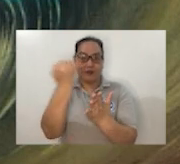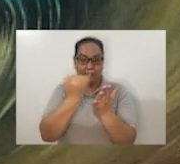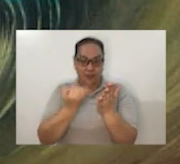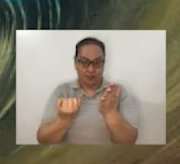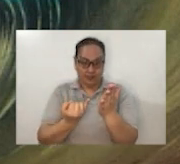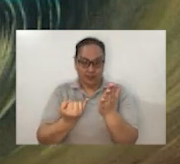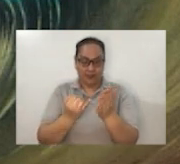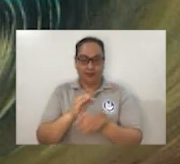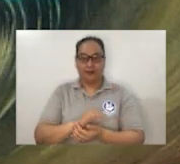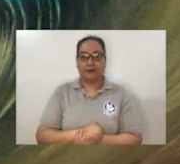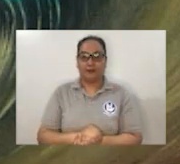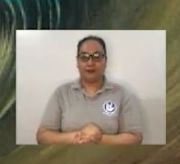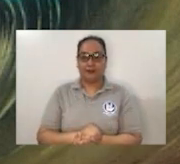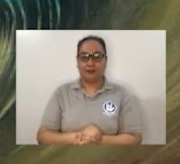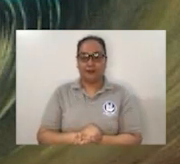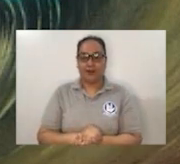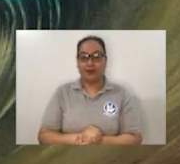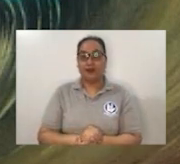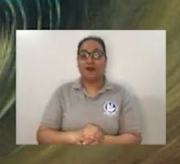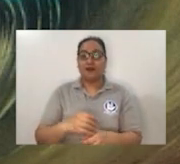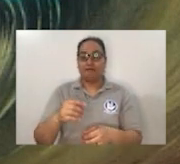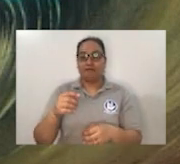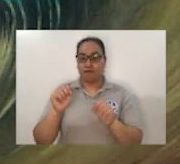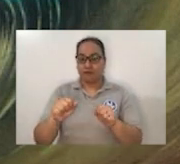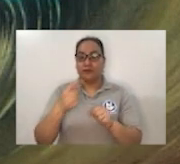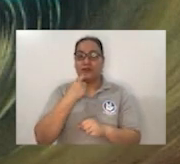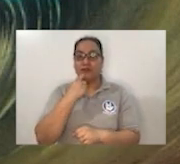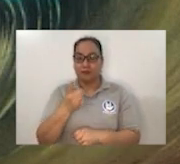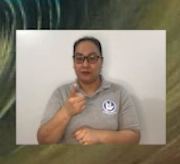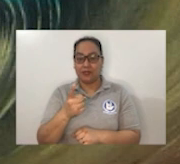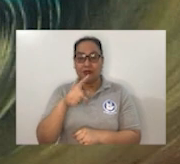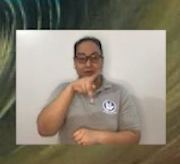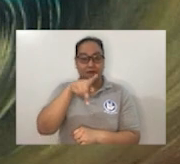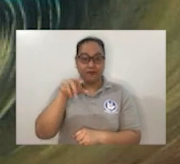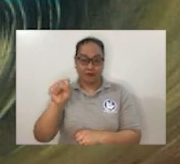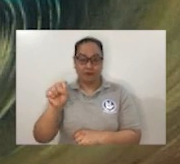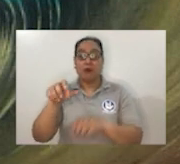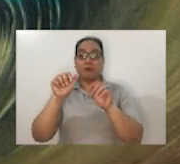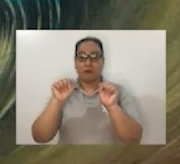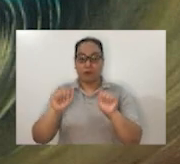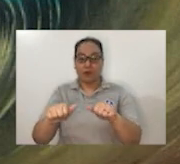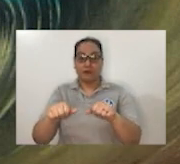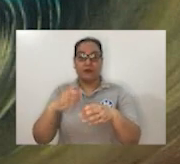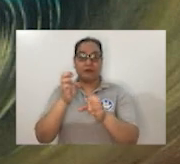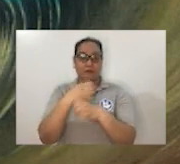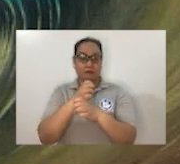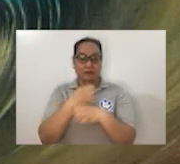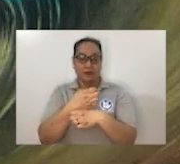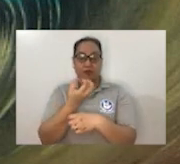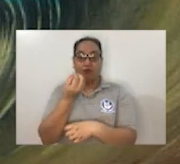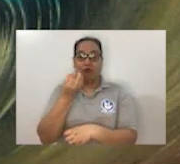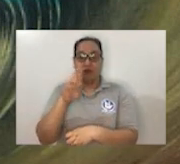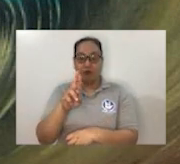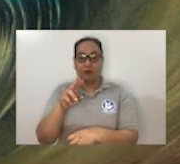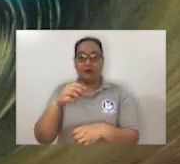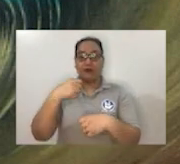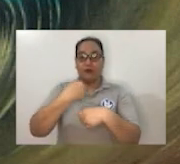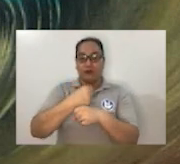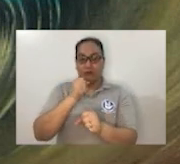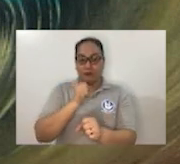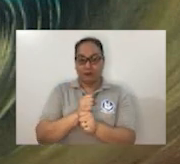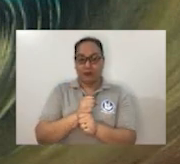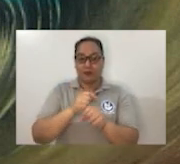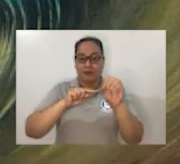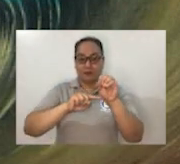illustration. Sa madaling sabi, sa Photoshop, pwede kang mag-edit o kaya naman ay gumawa ng